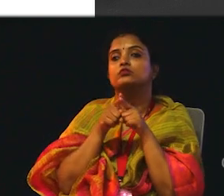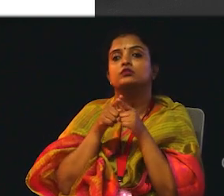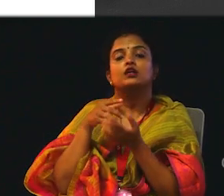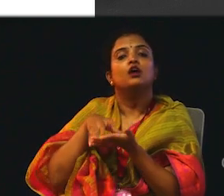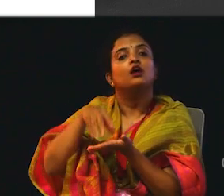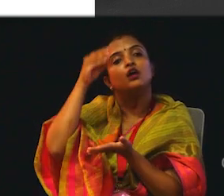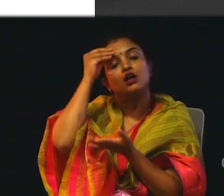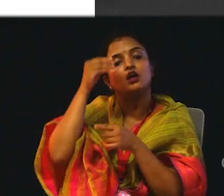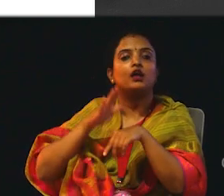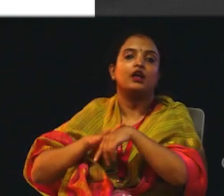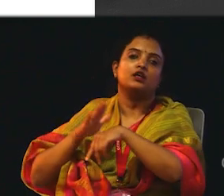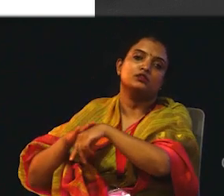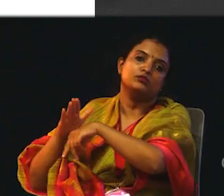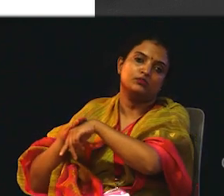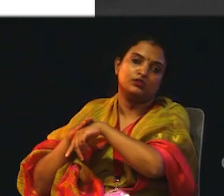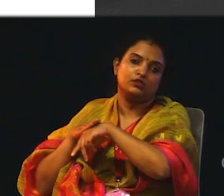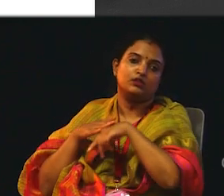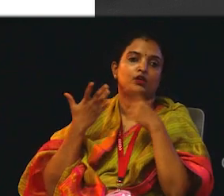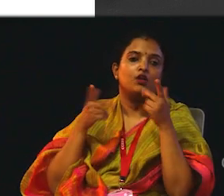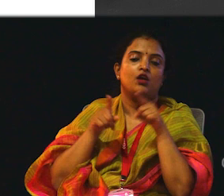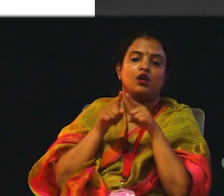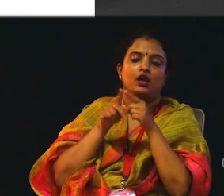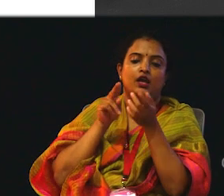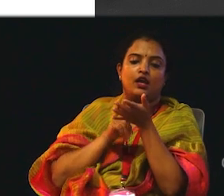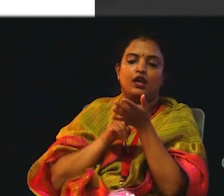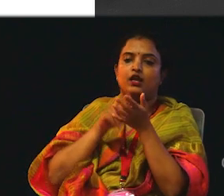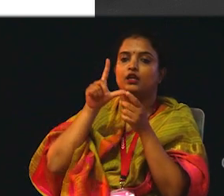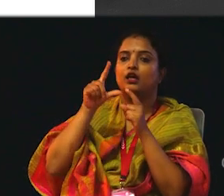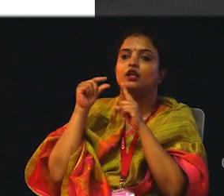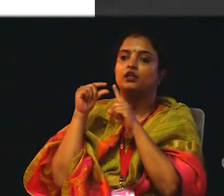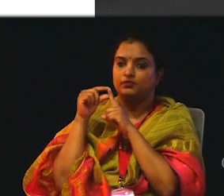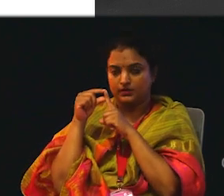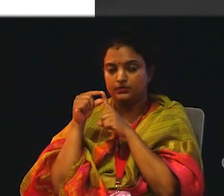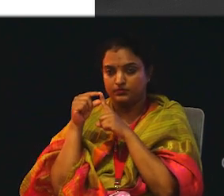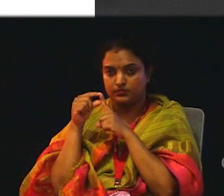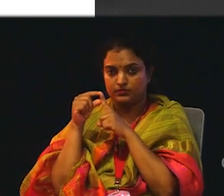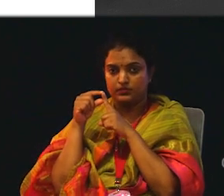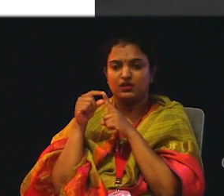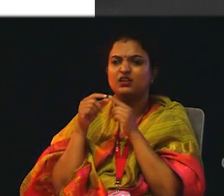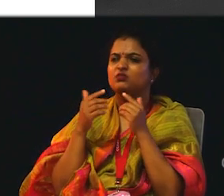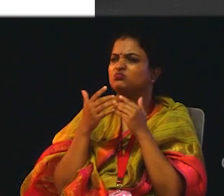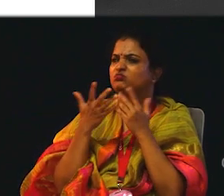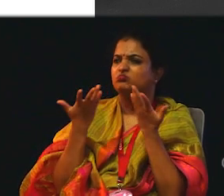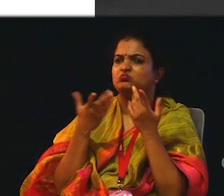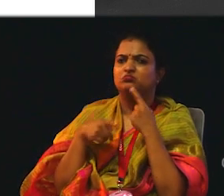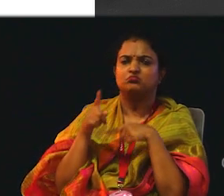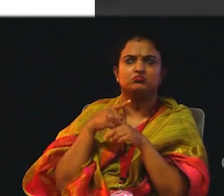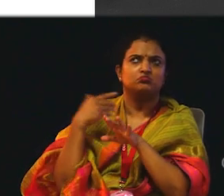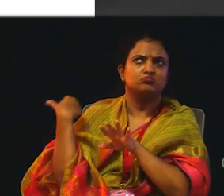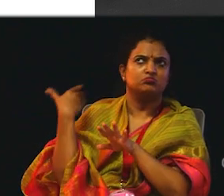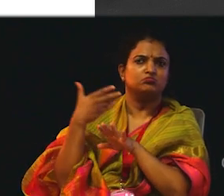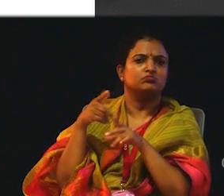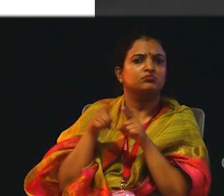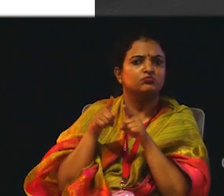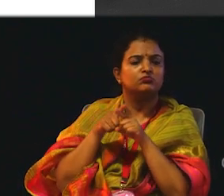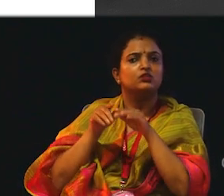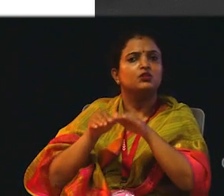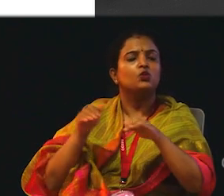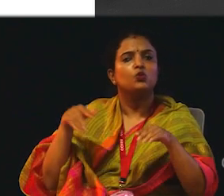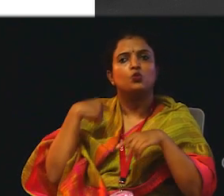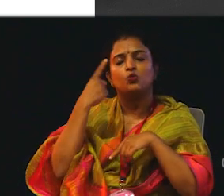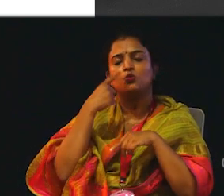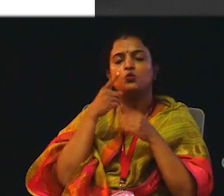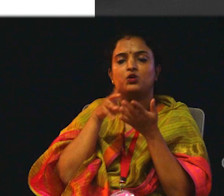learning experience, or MLE. For a very long time, you may be surprised to know, the students with